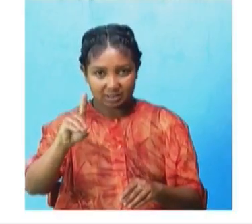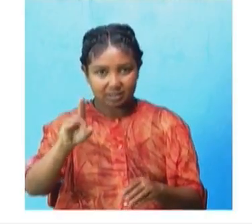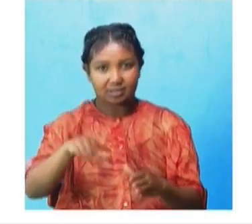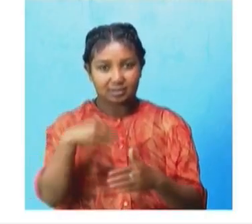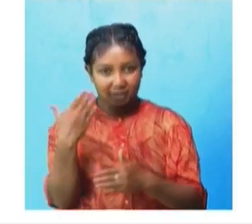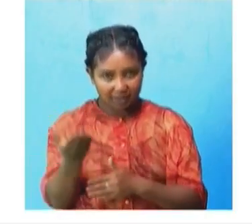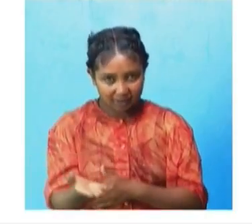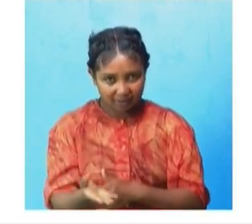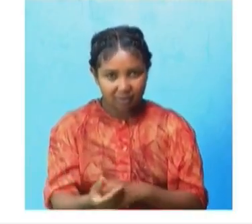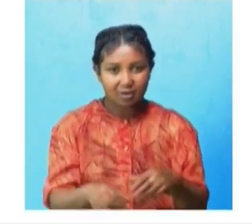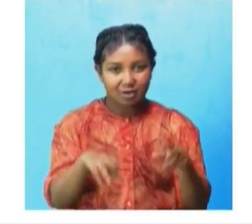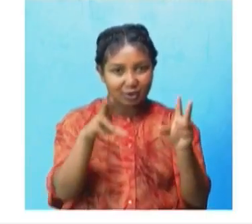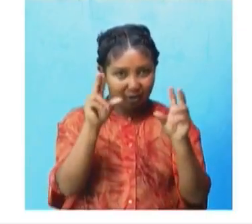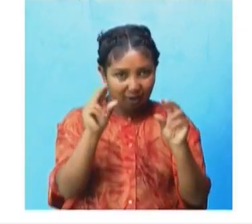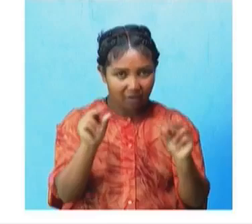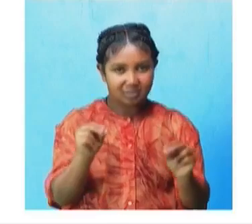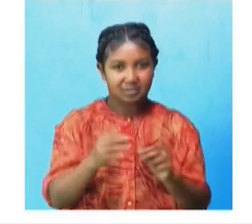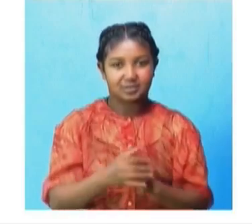Next, not.